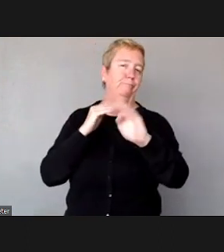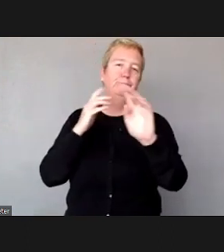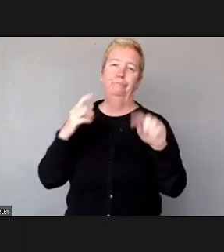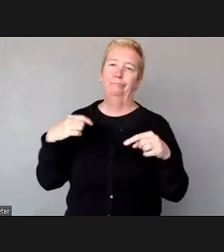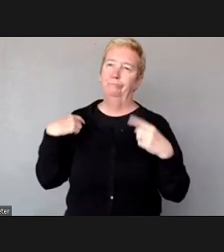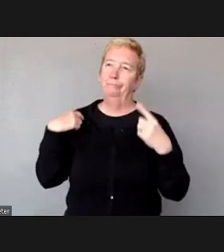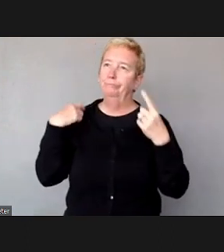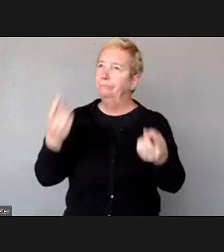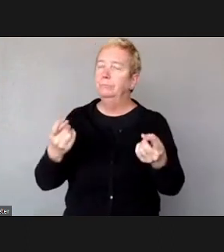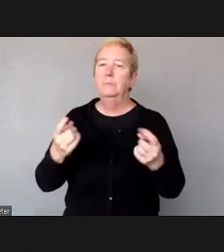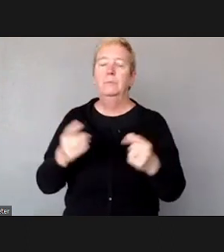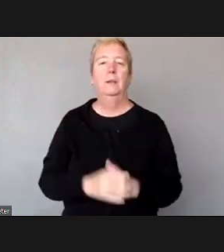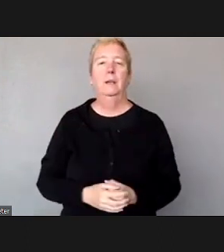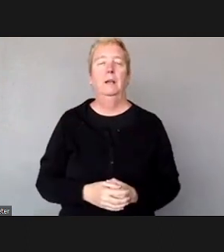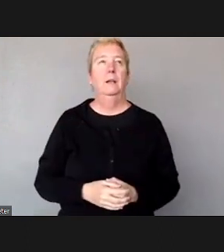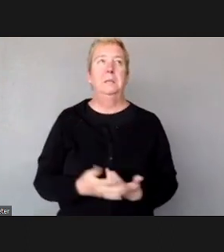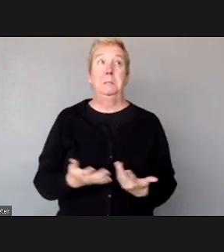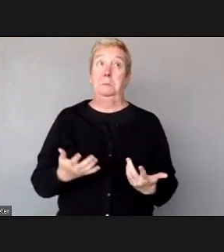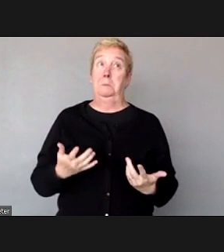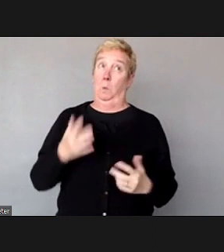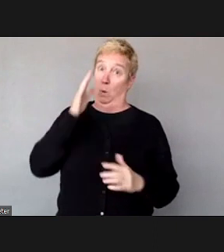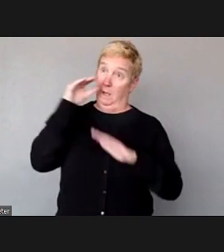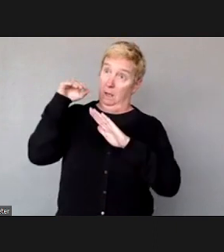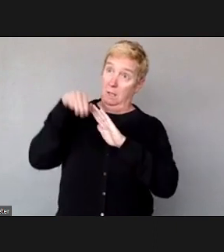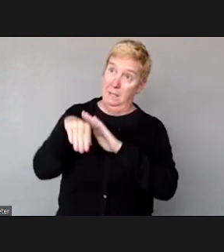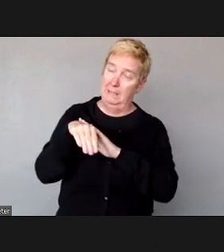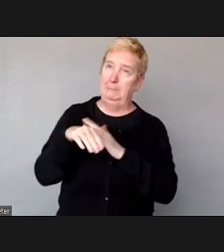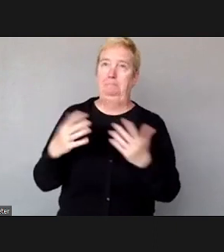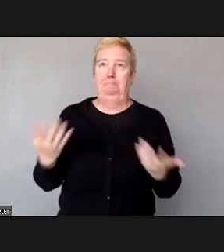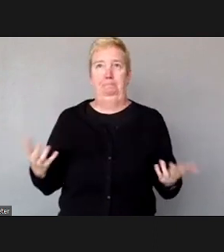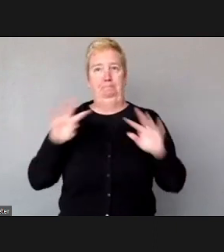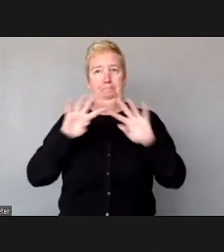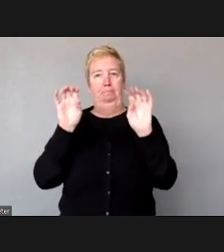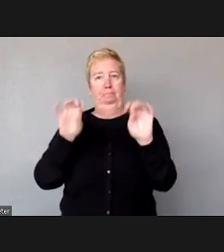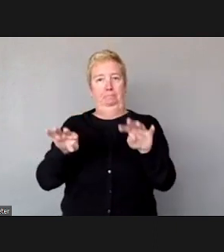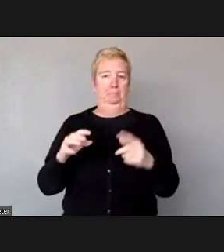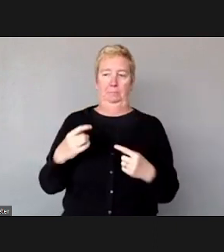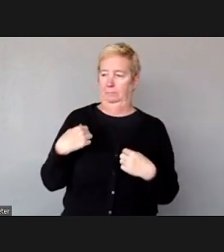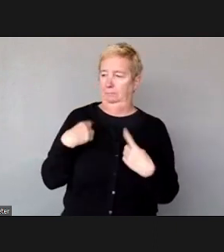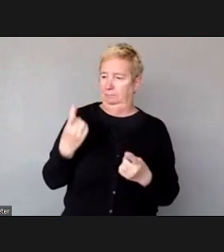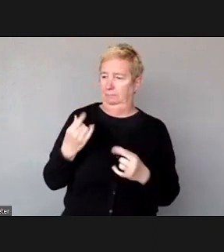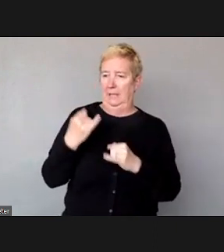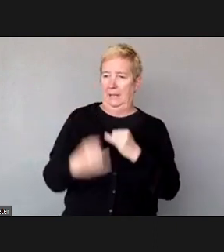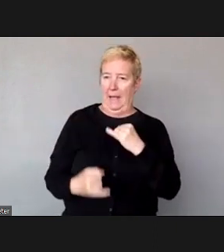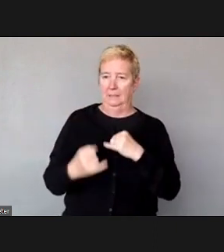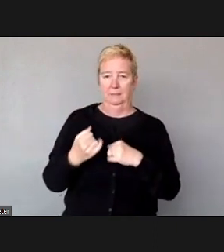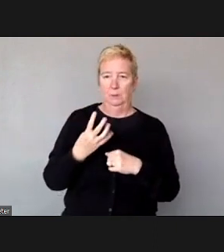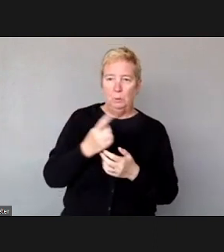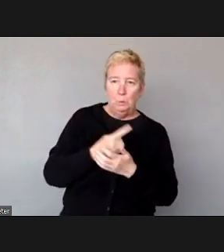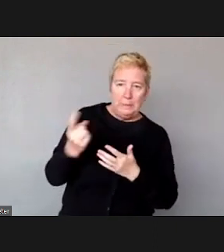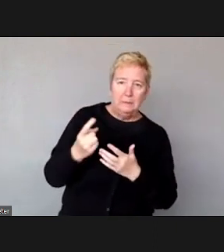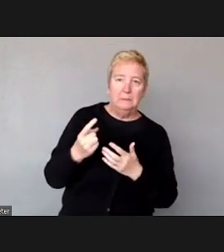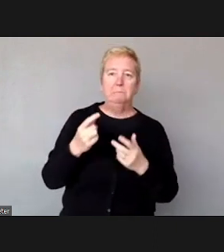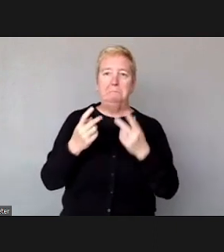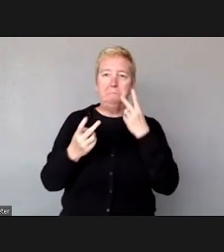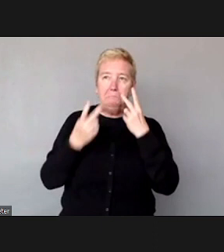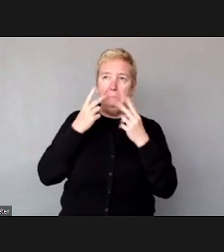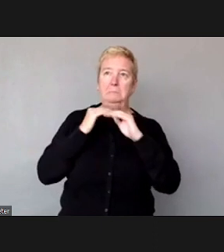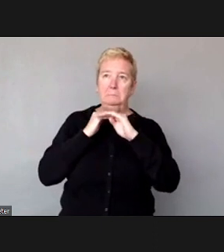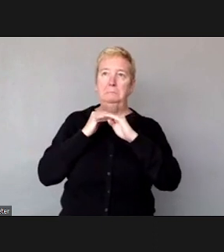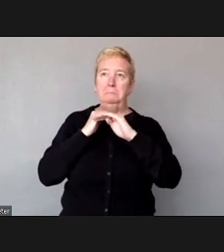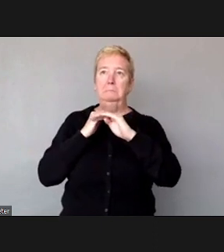line. Not much evidence that it's coming down just yet, because those last few data points will be filled in later. You can also see, because we